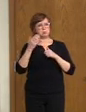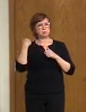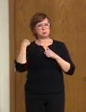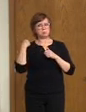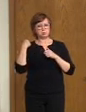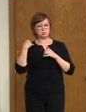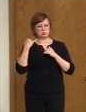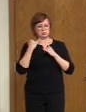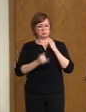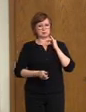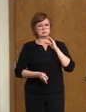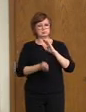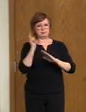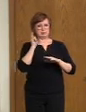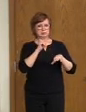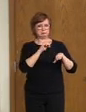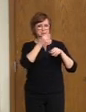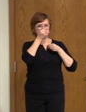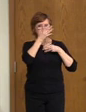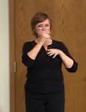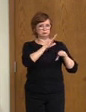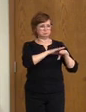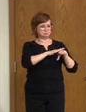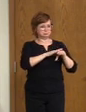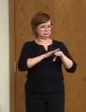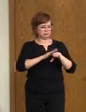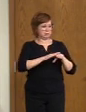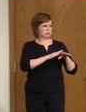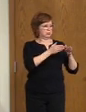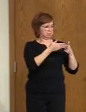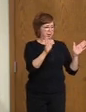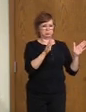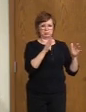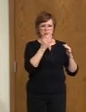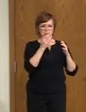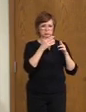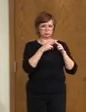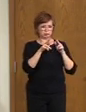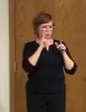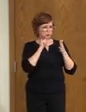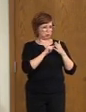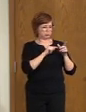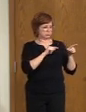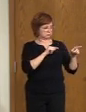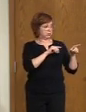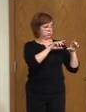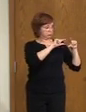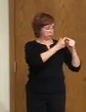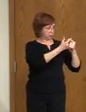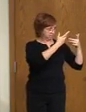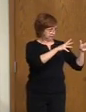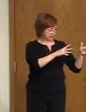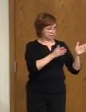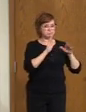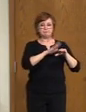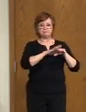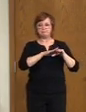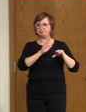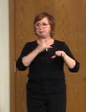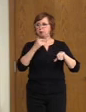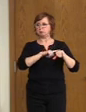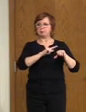to inform the public as to who the next cohort will be that will qualify for the